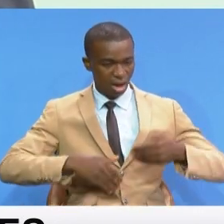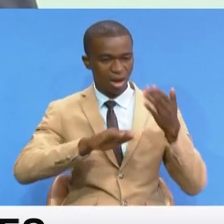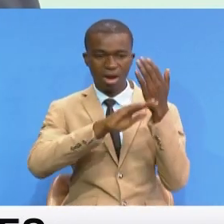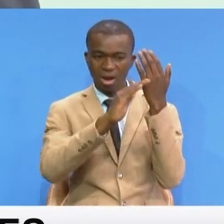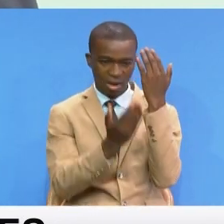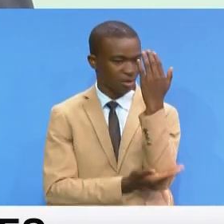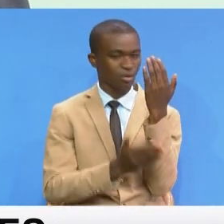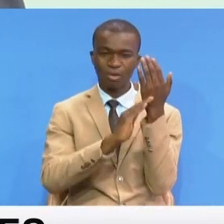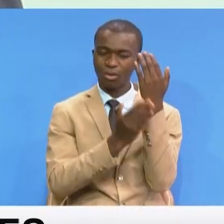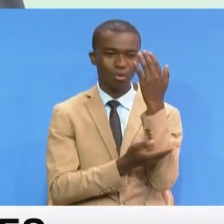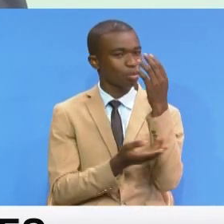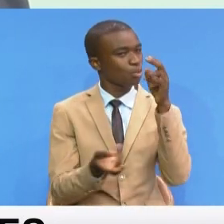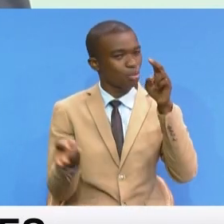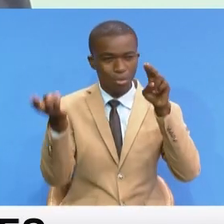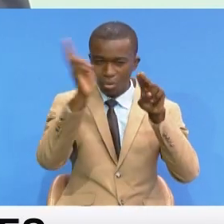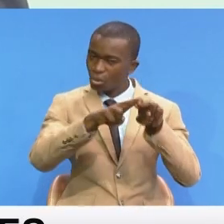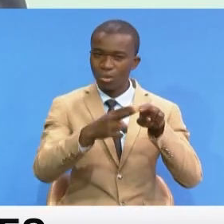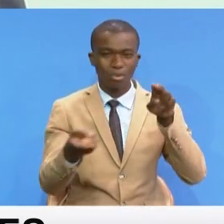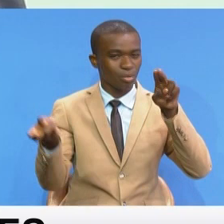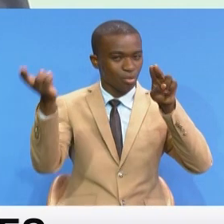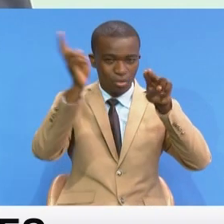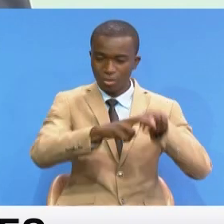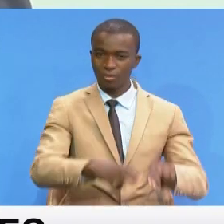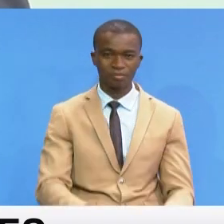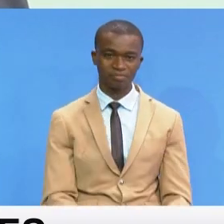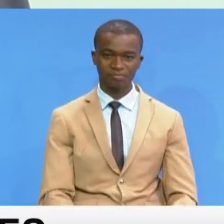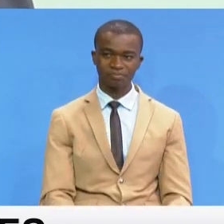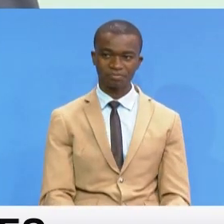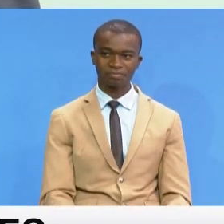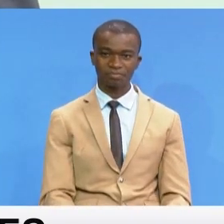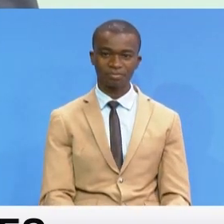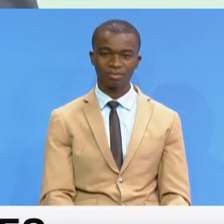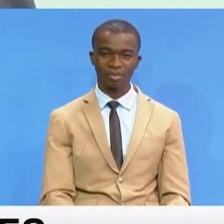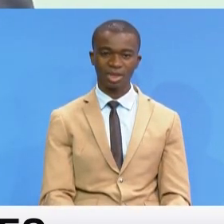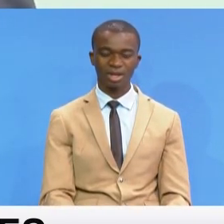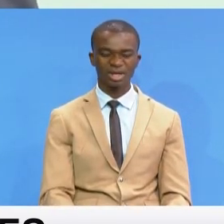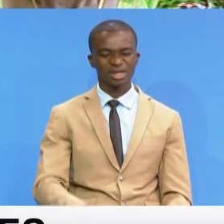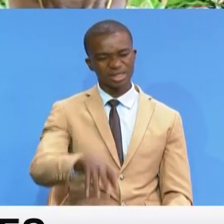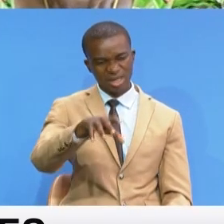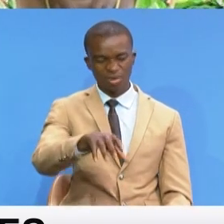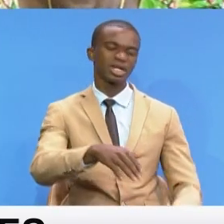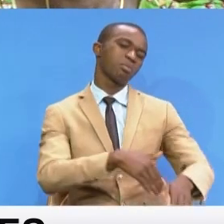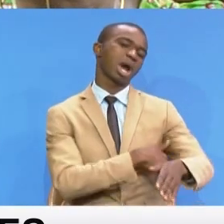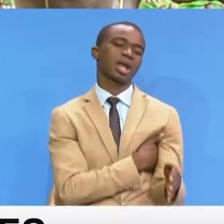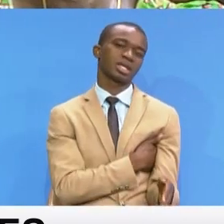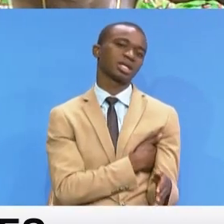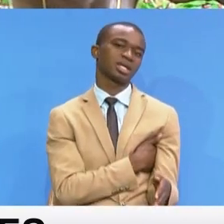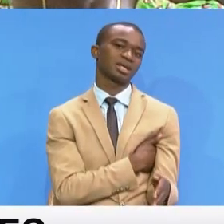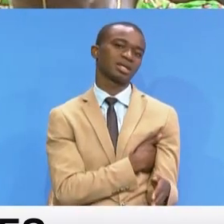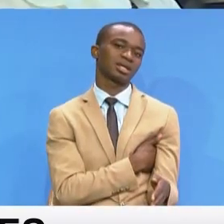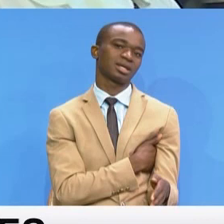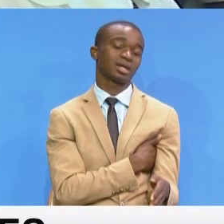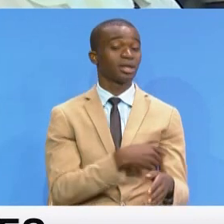pregnancies, which more often than not end up in two-child marriages. And I stand here